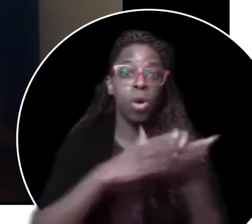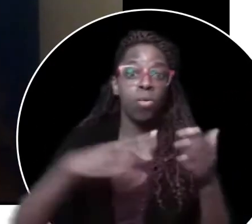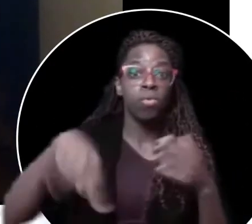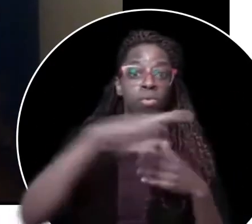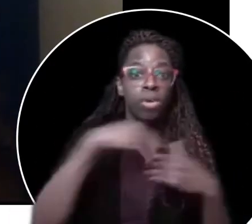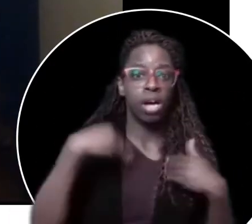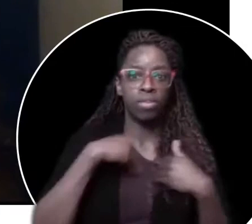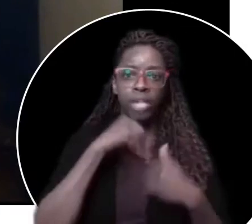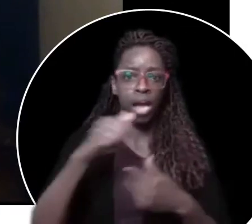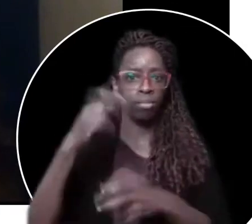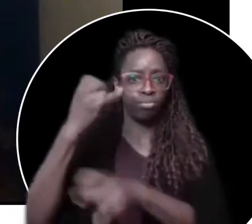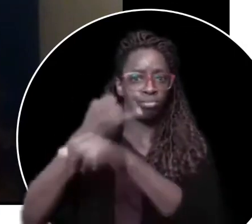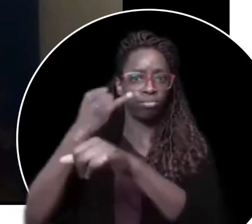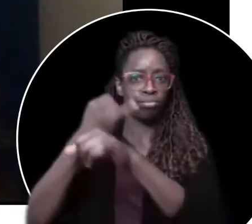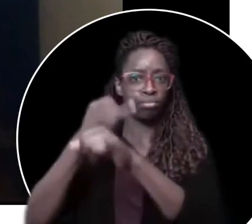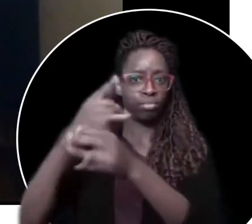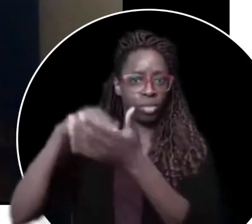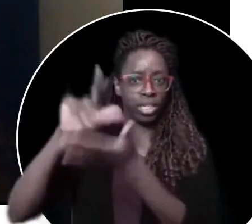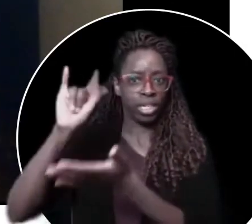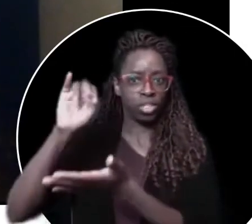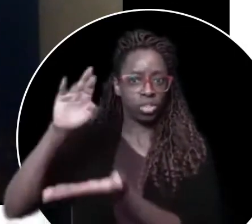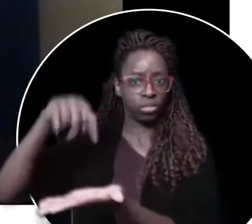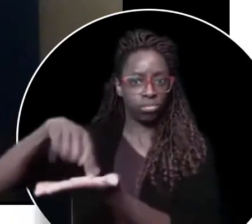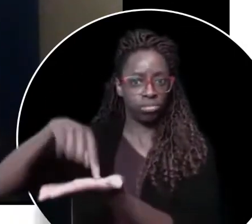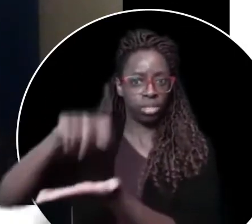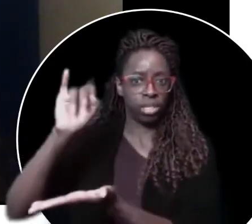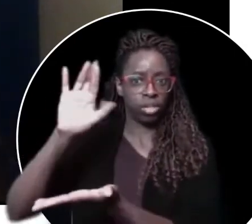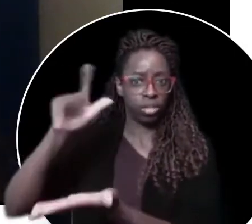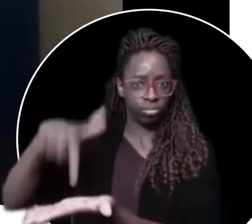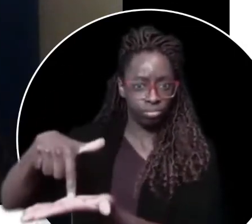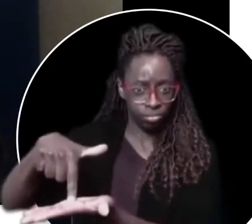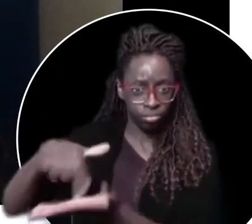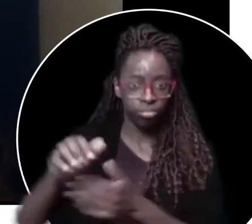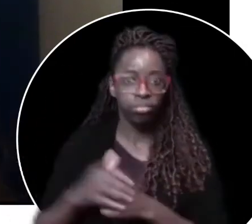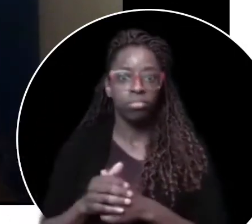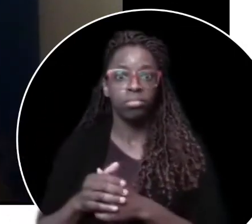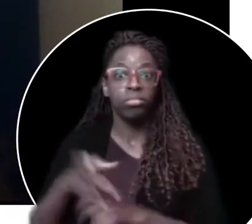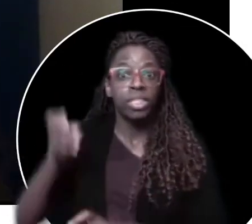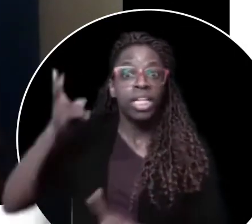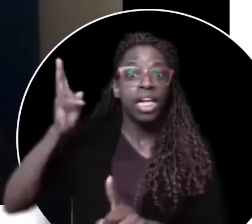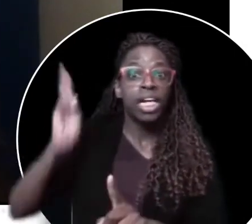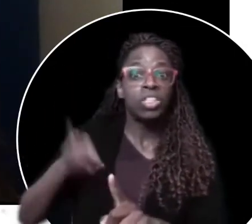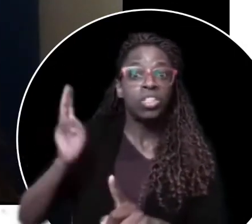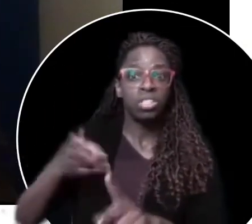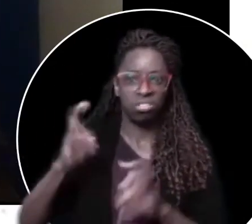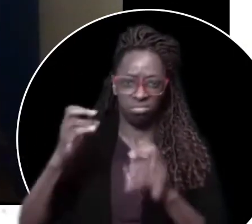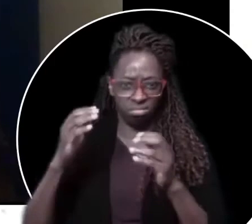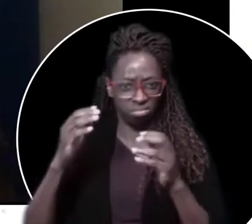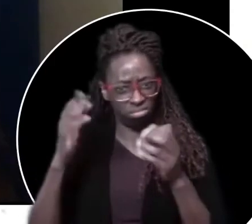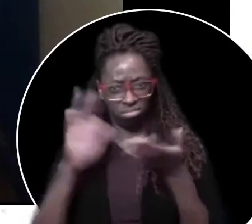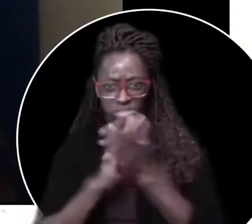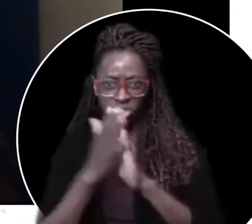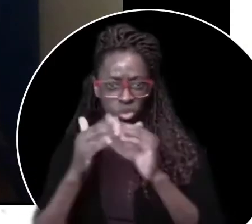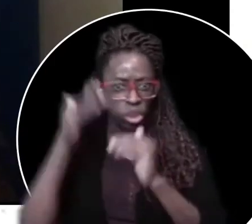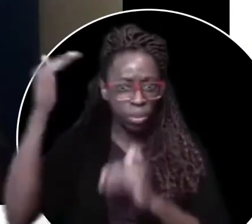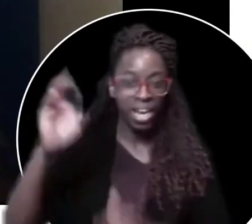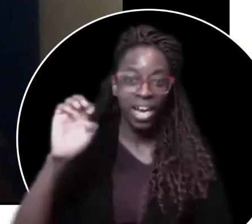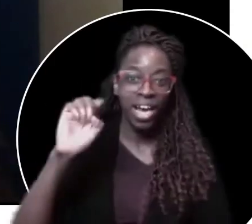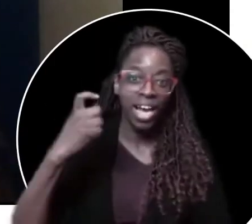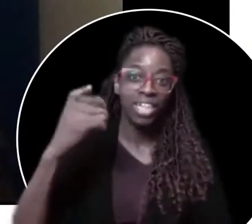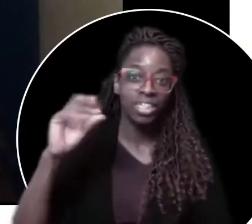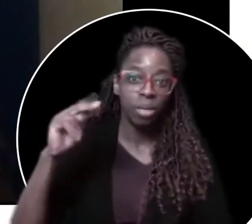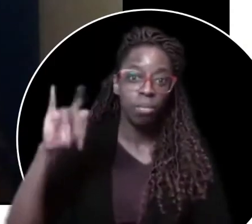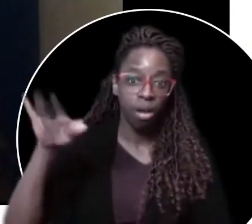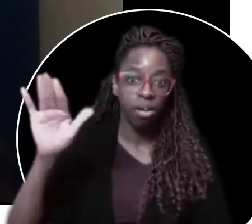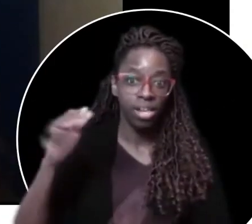the loss of lives. It's tangible violence and death of human beings. What we teach in schools has direct impact on